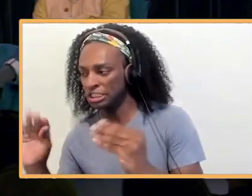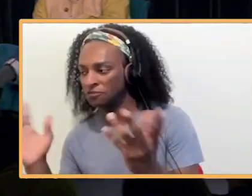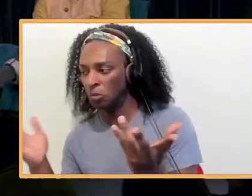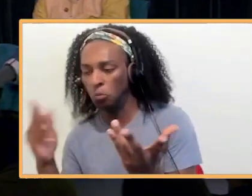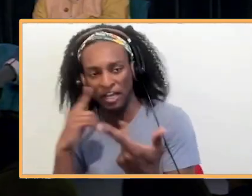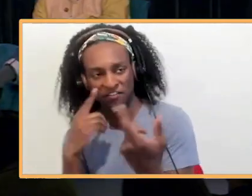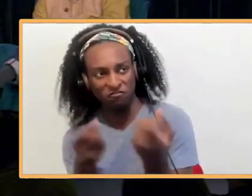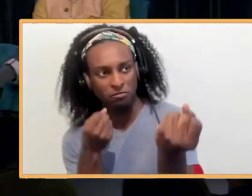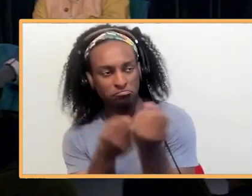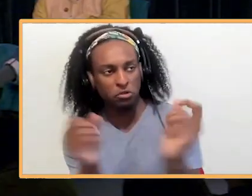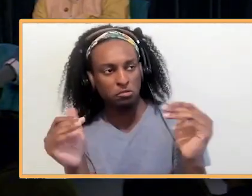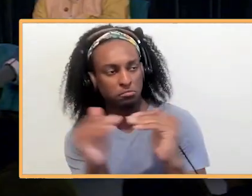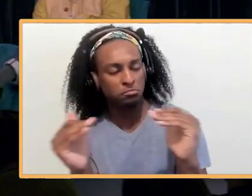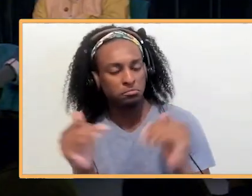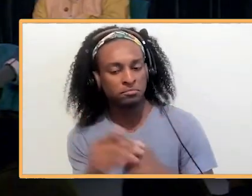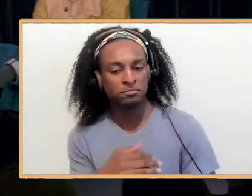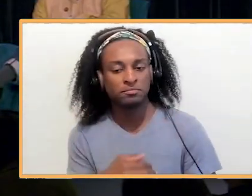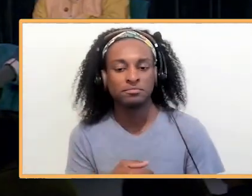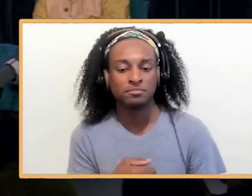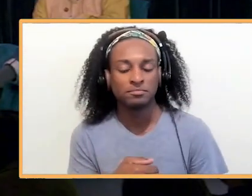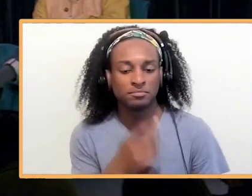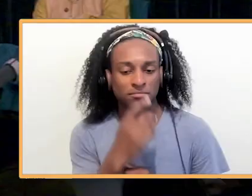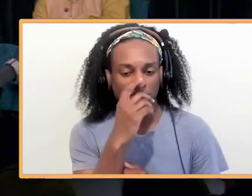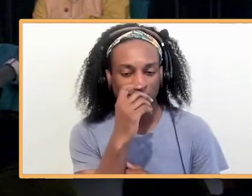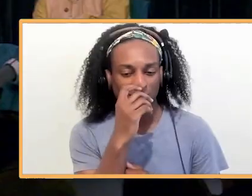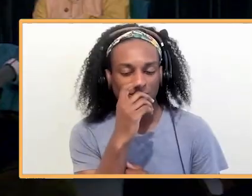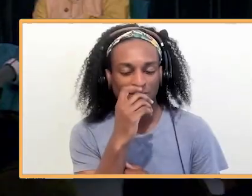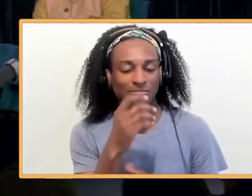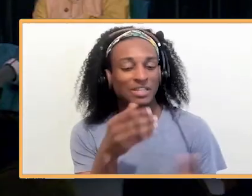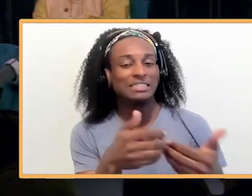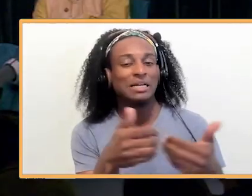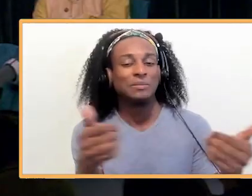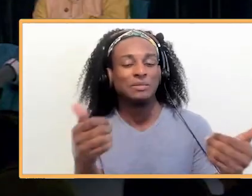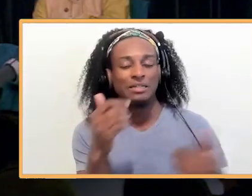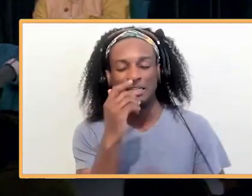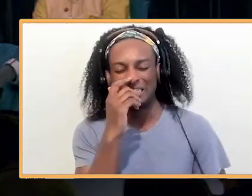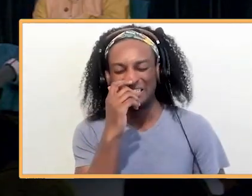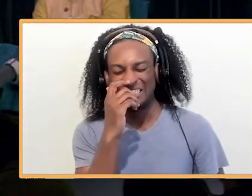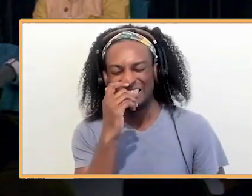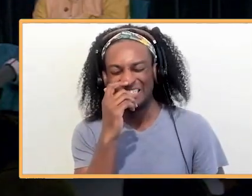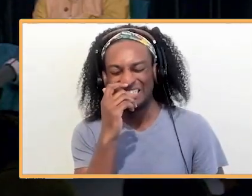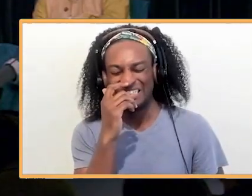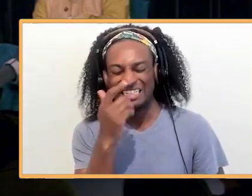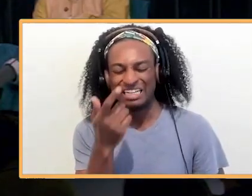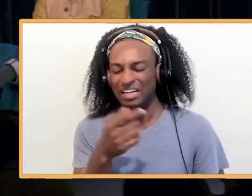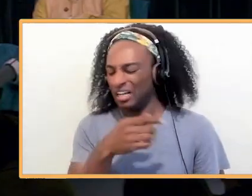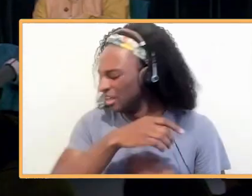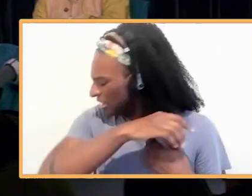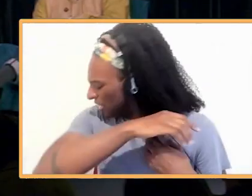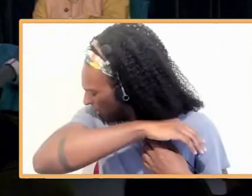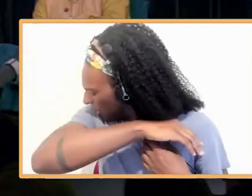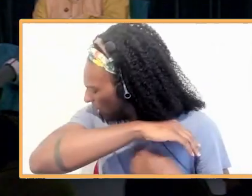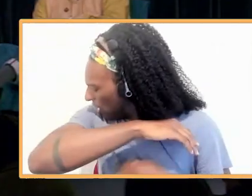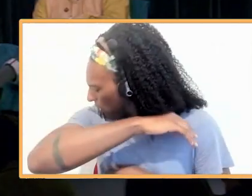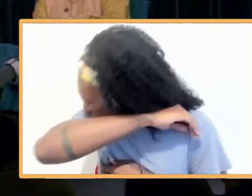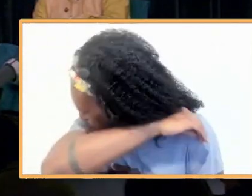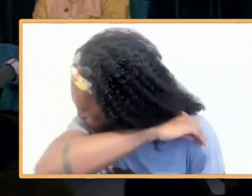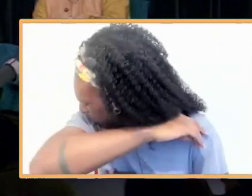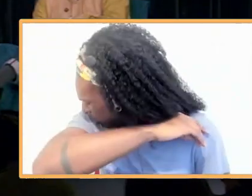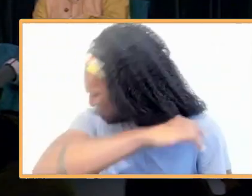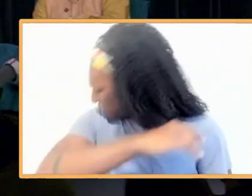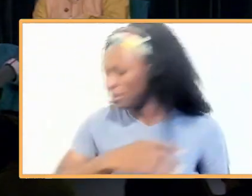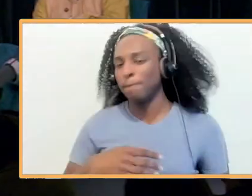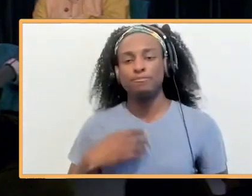there's a statistic which I think I felt the most when I moved to Seattle. So I've lived in the United States. I've lived in